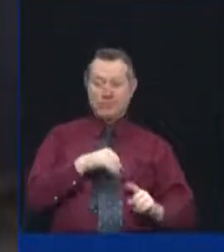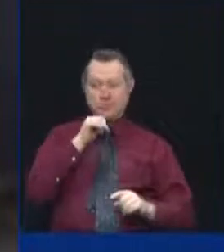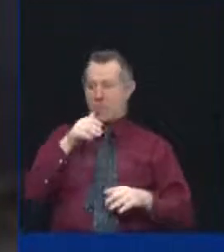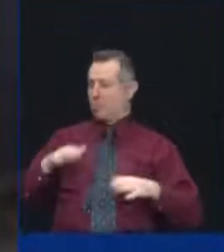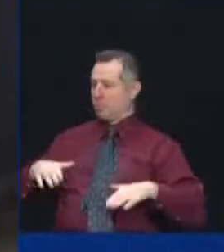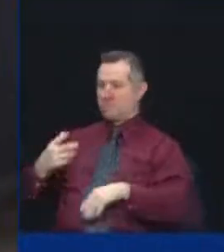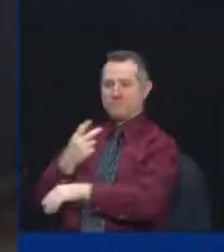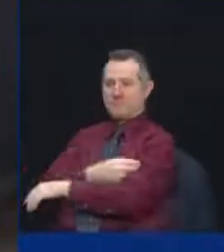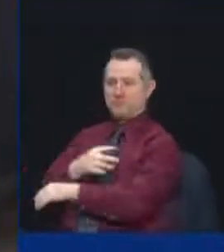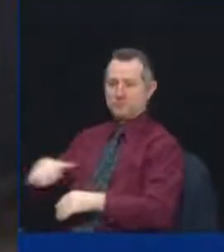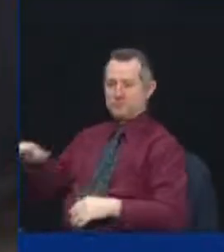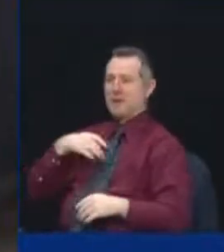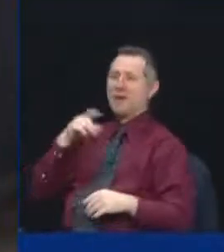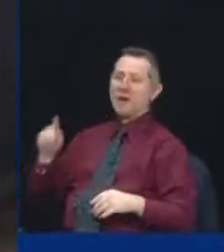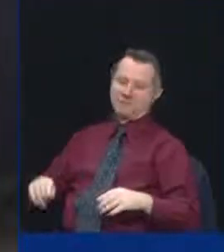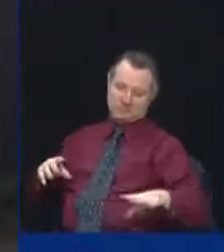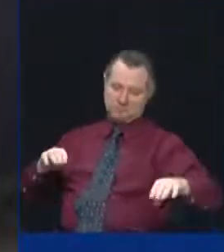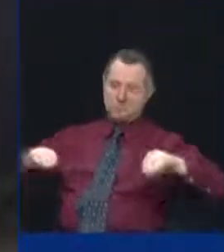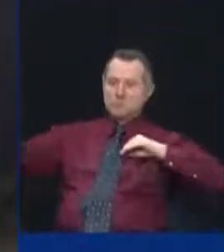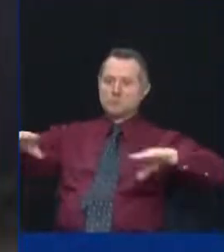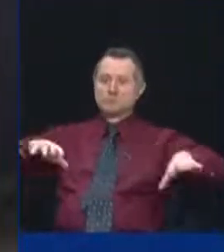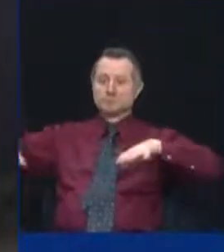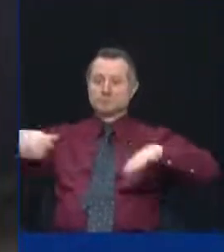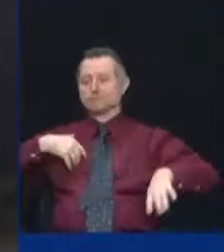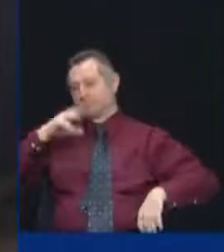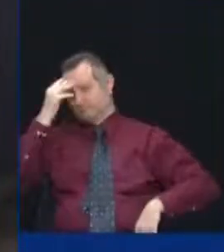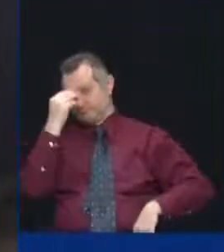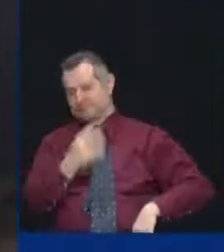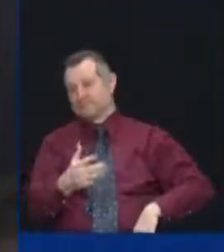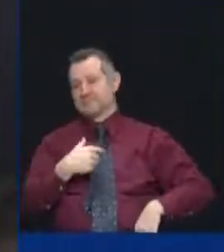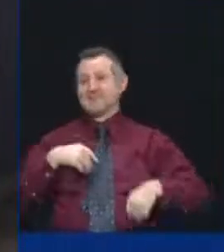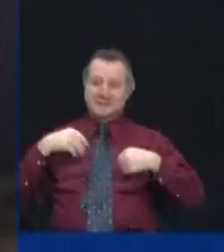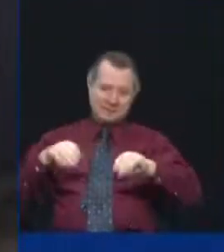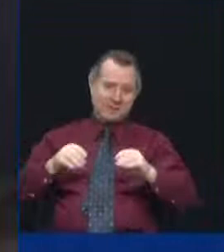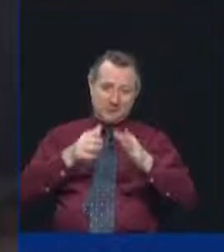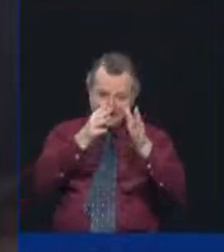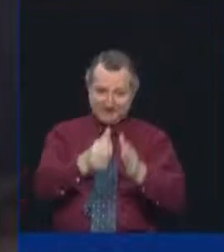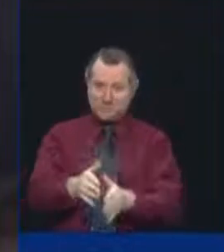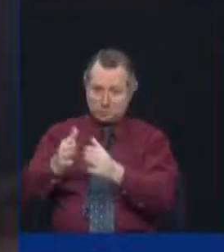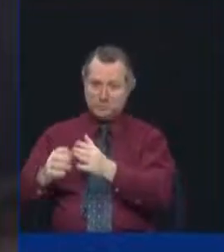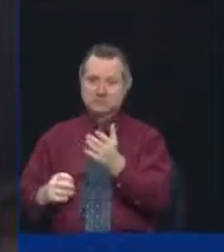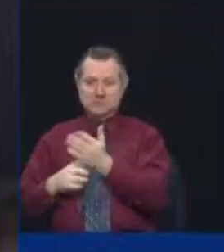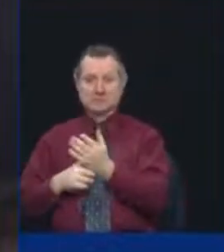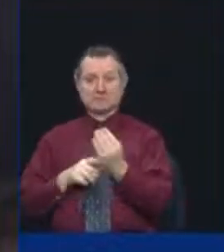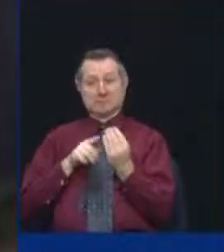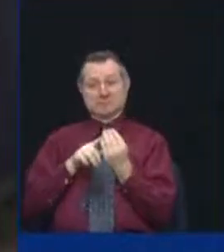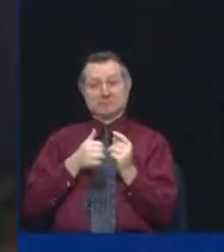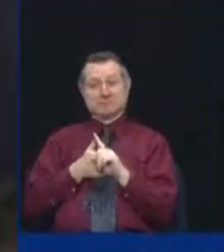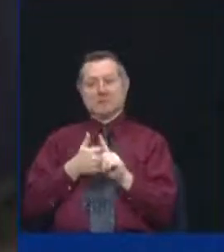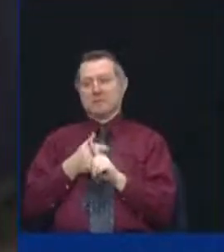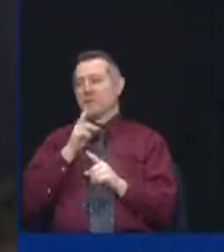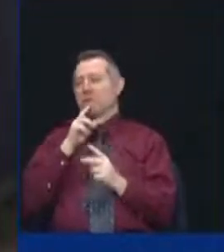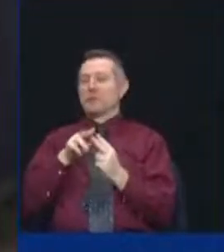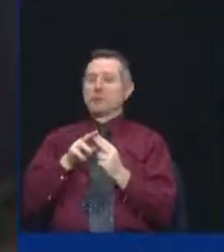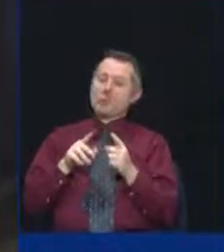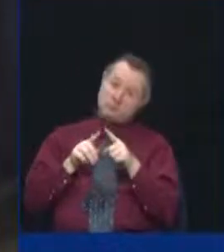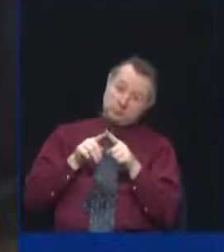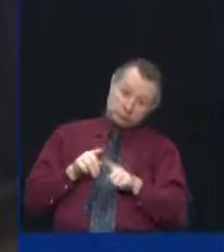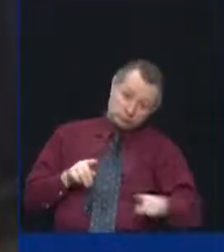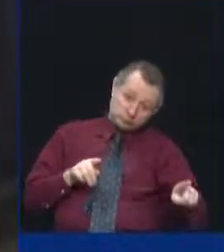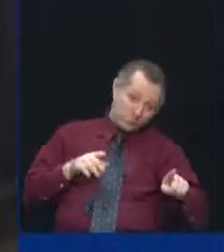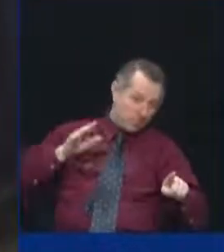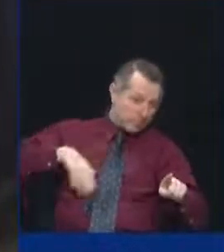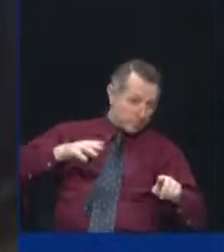tickets on an individual basis, they will go into one of those two areas, either unvaccinated or vaccinated, because we will